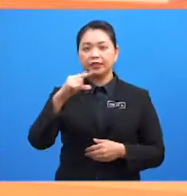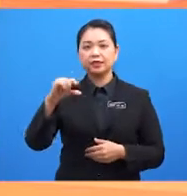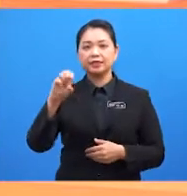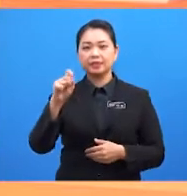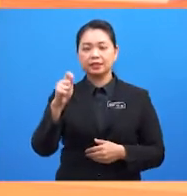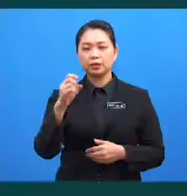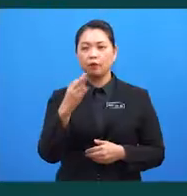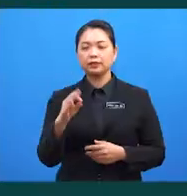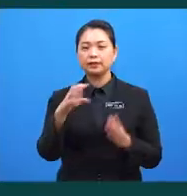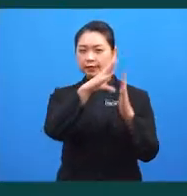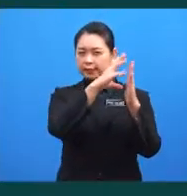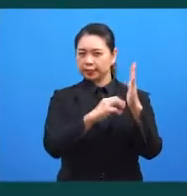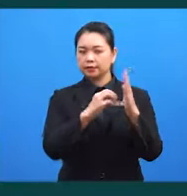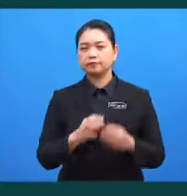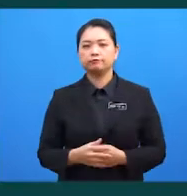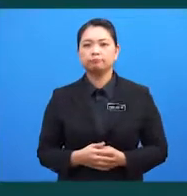text.